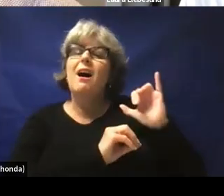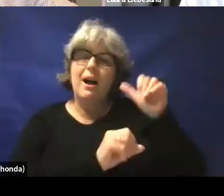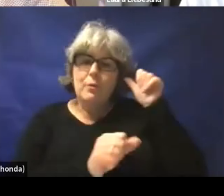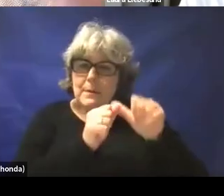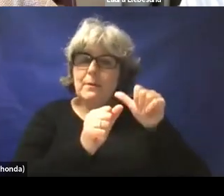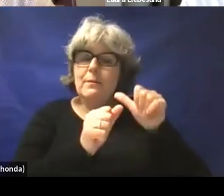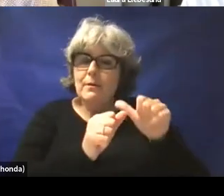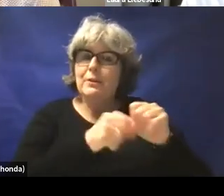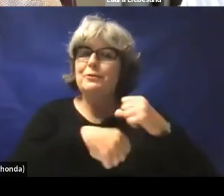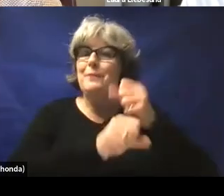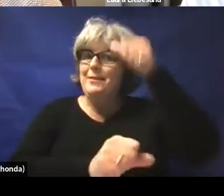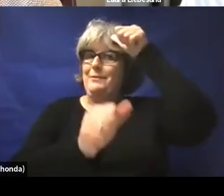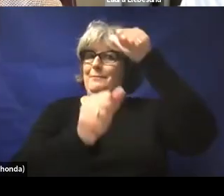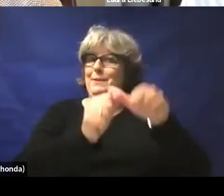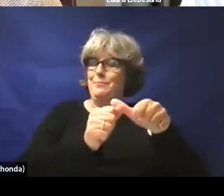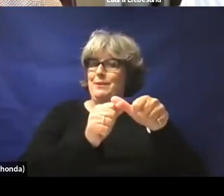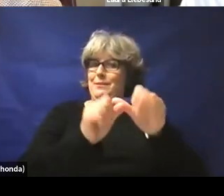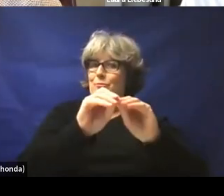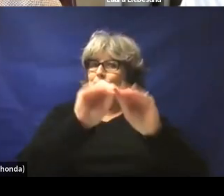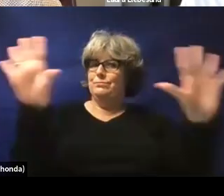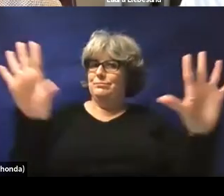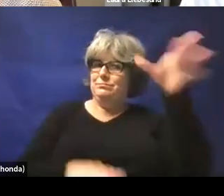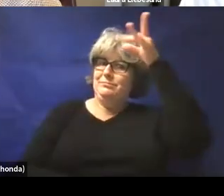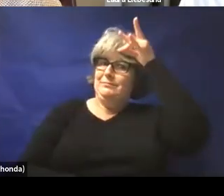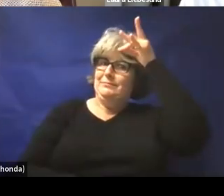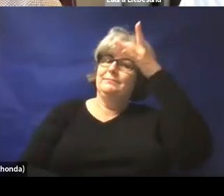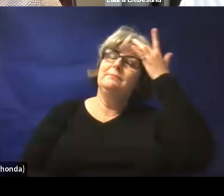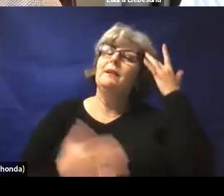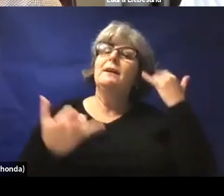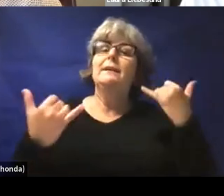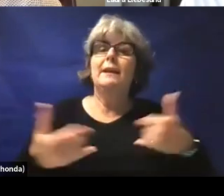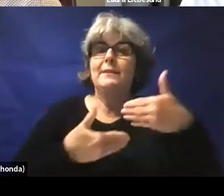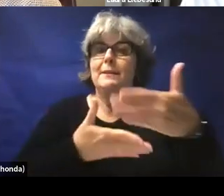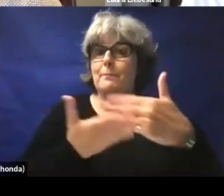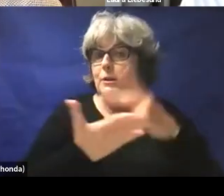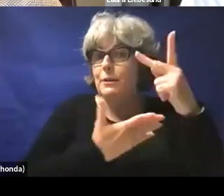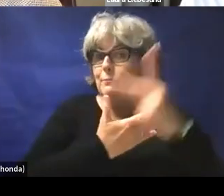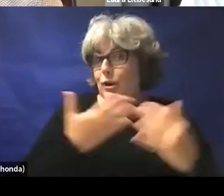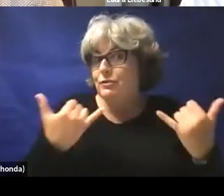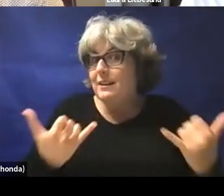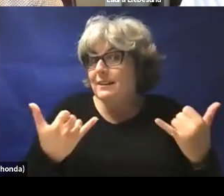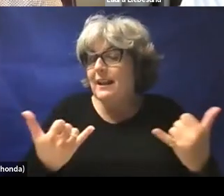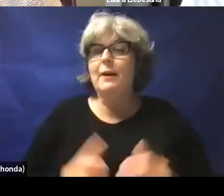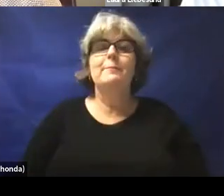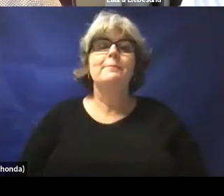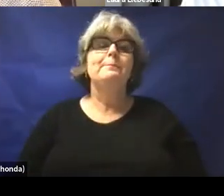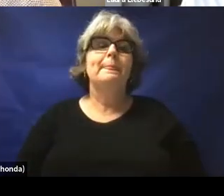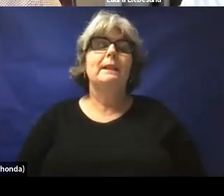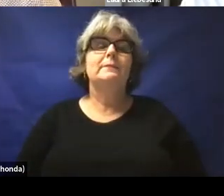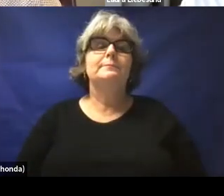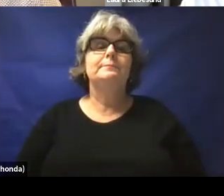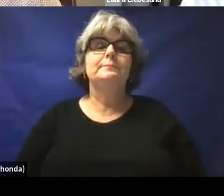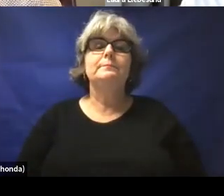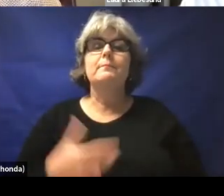know, recreate that memory. And so that's one of the things that we were doing in this next phase of the project. And we did have a, we had a great interview with